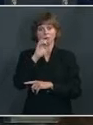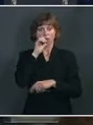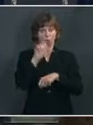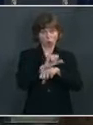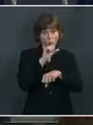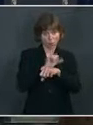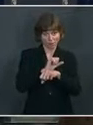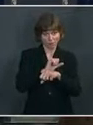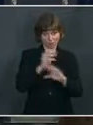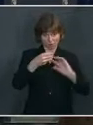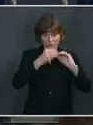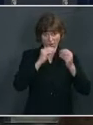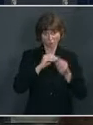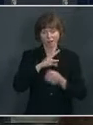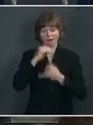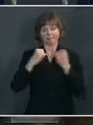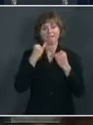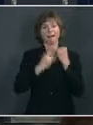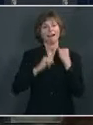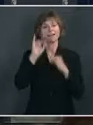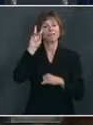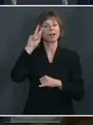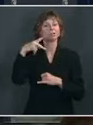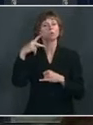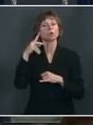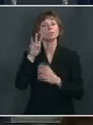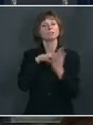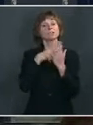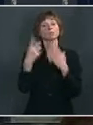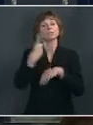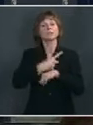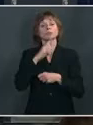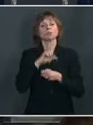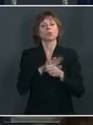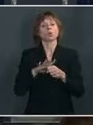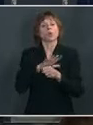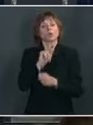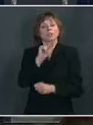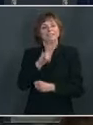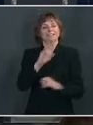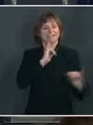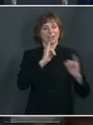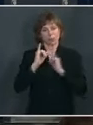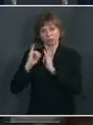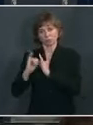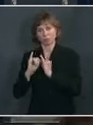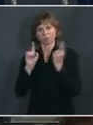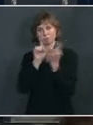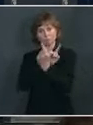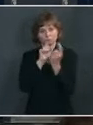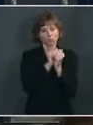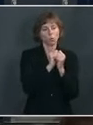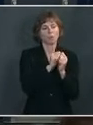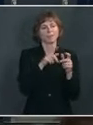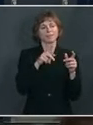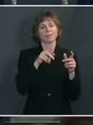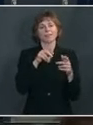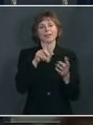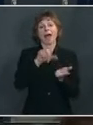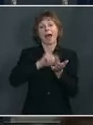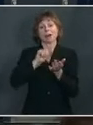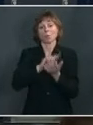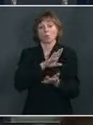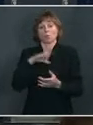And finally, a note on the Vice President's schedule. Today she's doing local TV interviews and meeting with editorial boards in West Virginia and